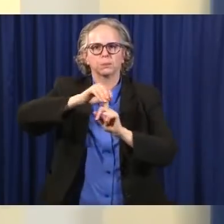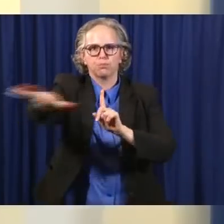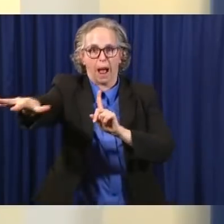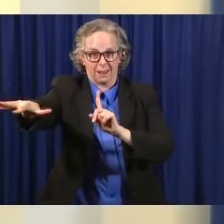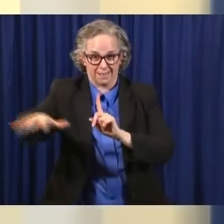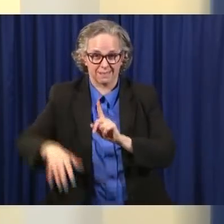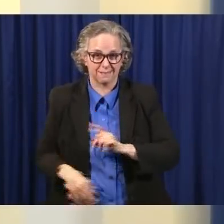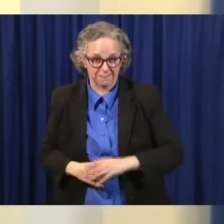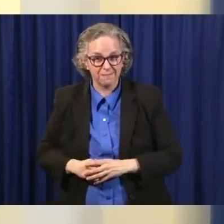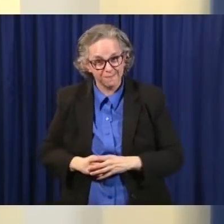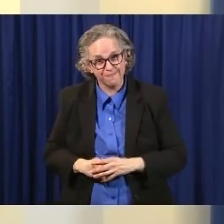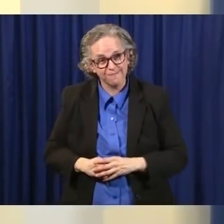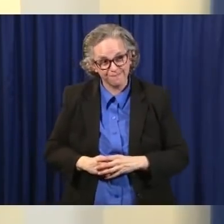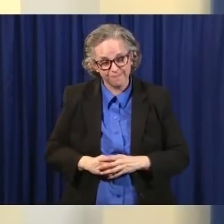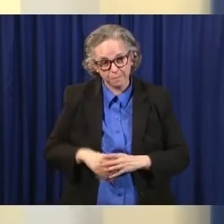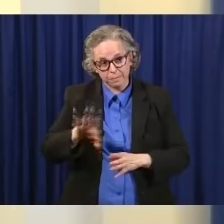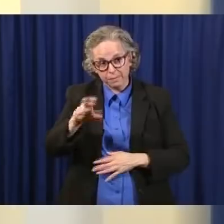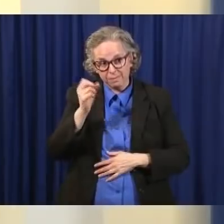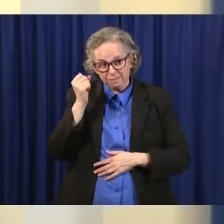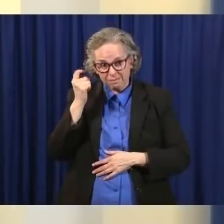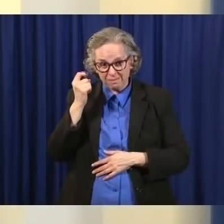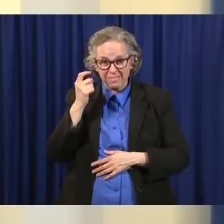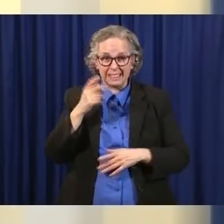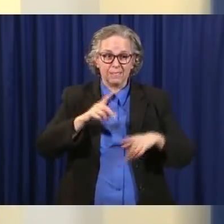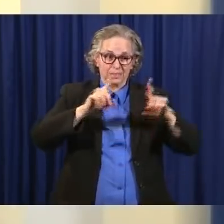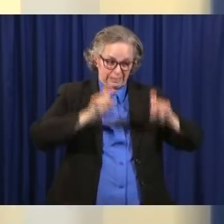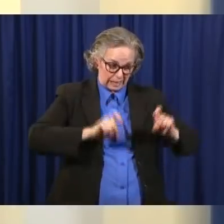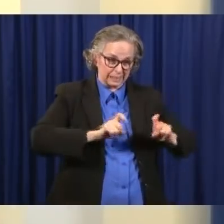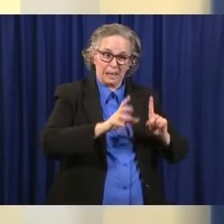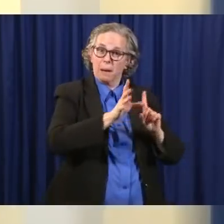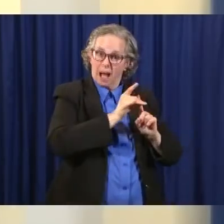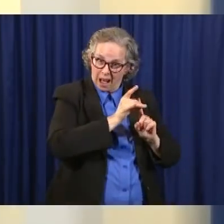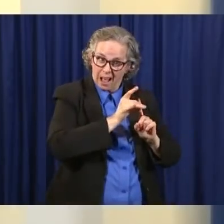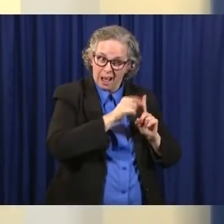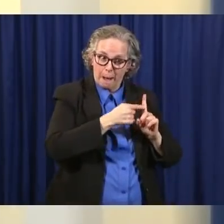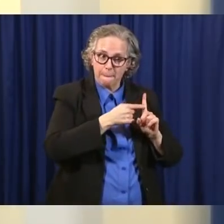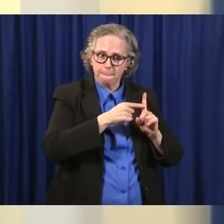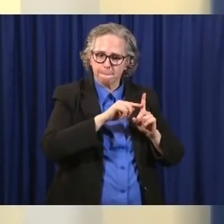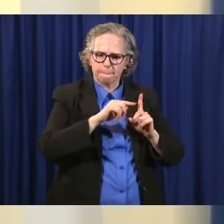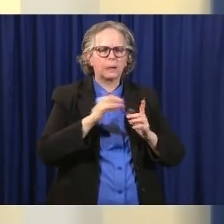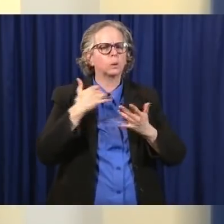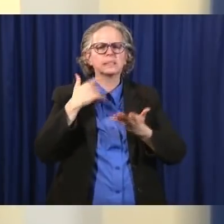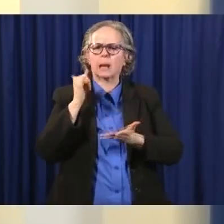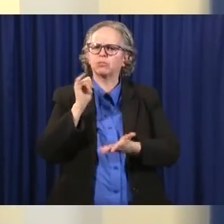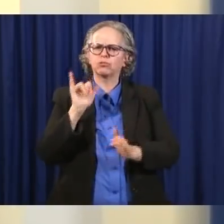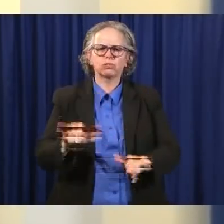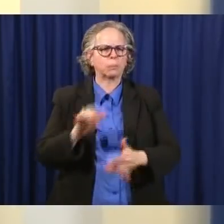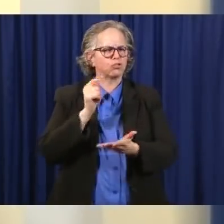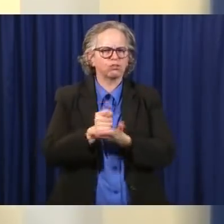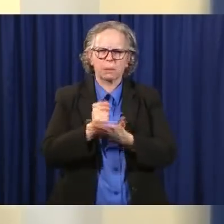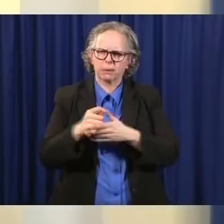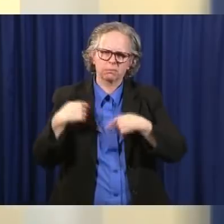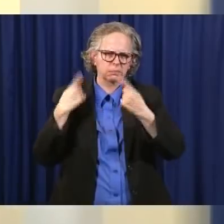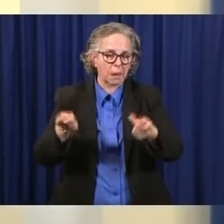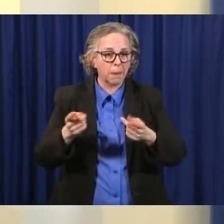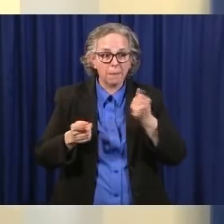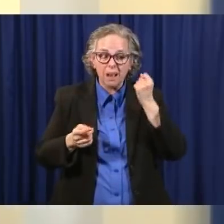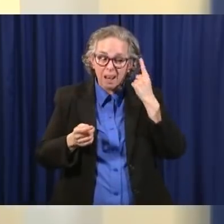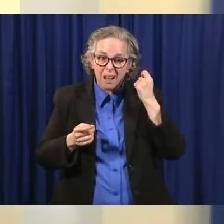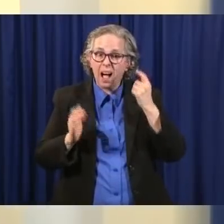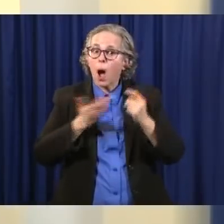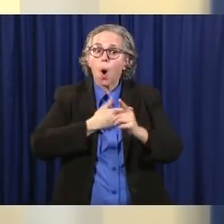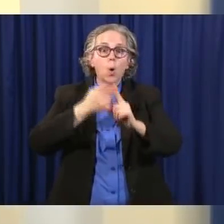way. The treatment is not changed. But it's vitally important everything we're doing in Ohio is to figure out how to stop